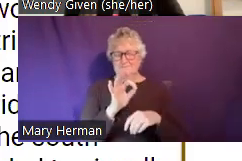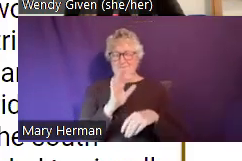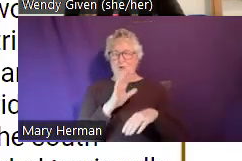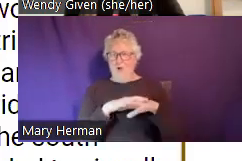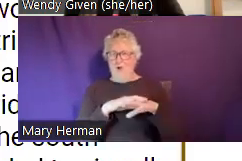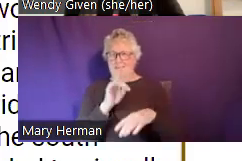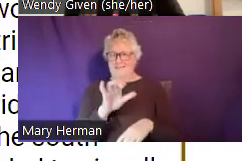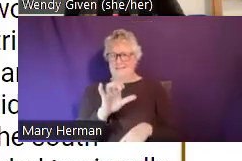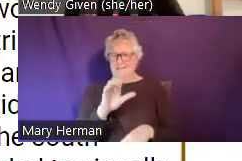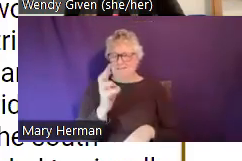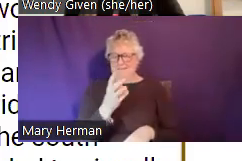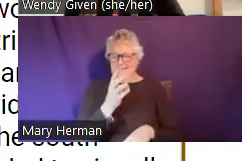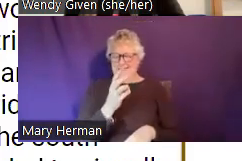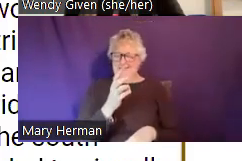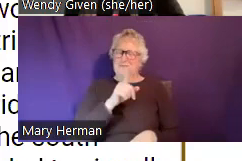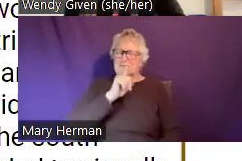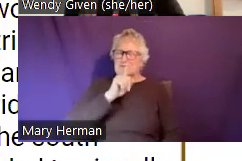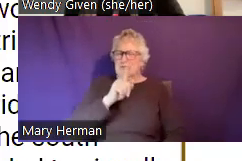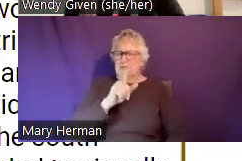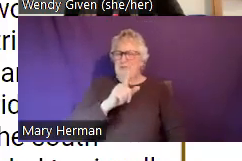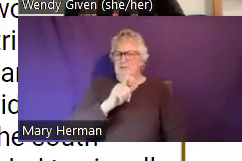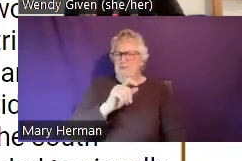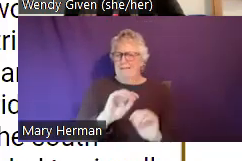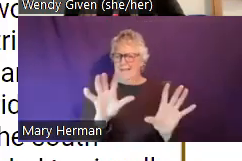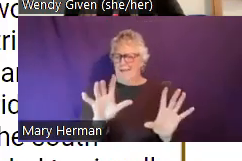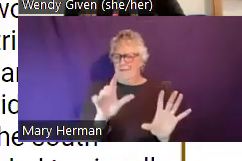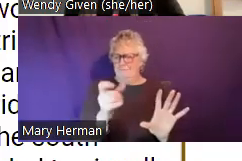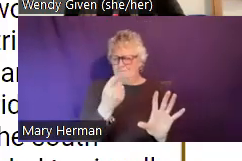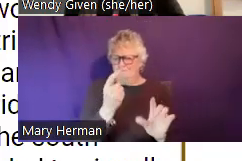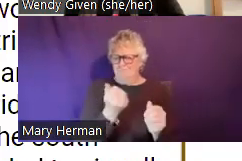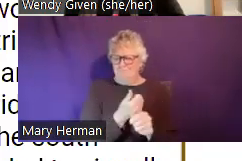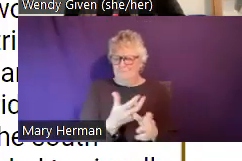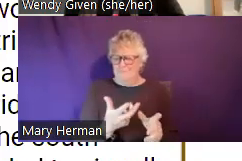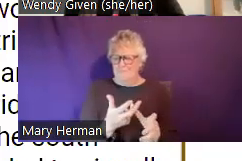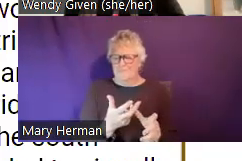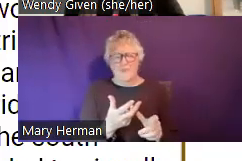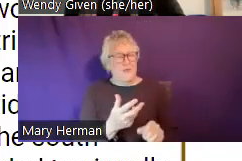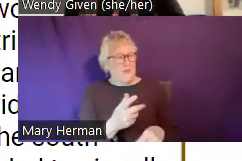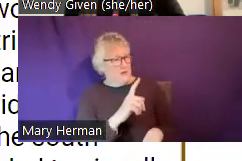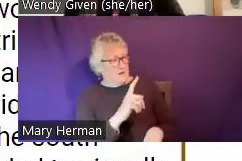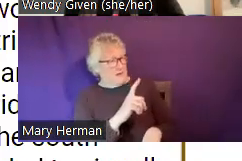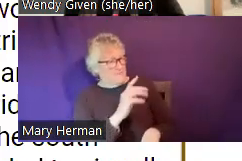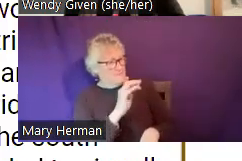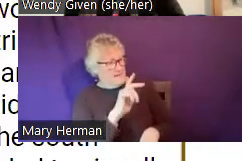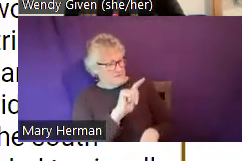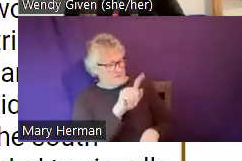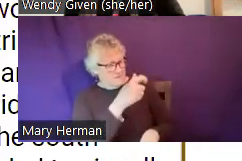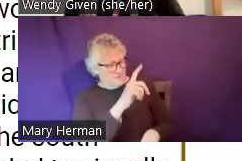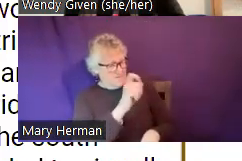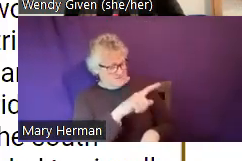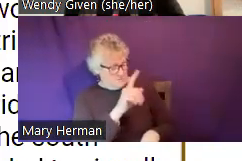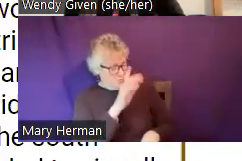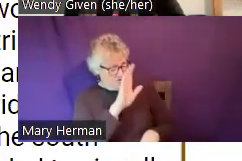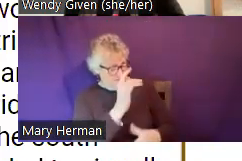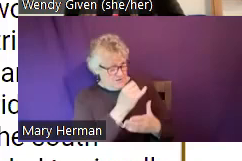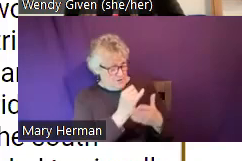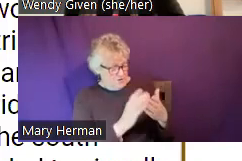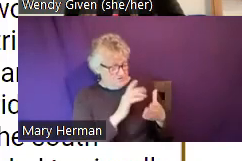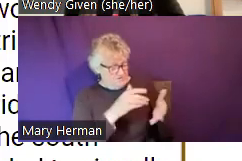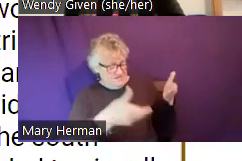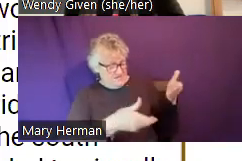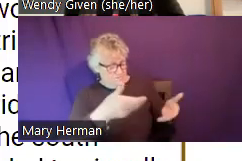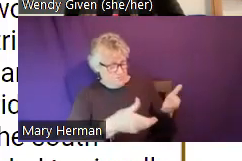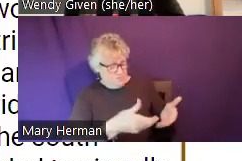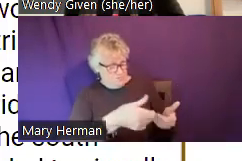Mac, Um, there's a question. uh-huh. Will artists be introduced to one another in the support of creating a diverse team, those who